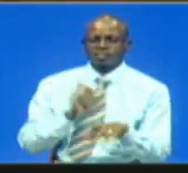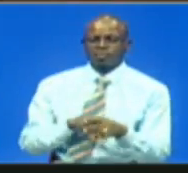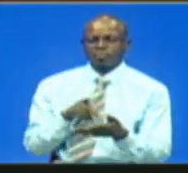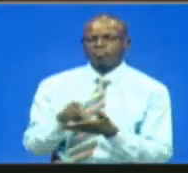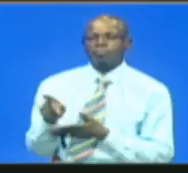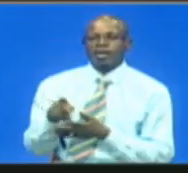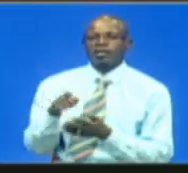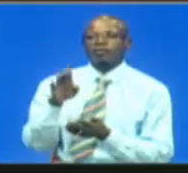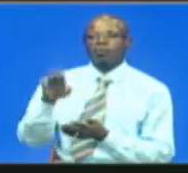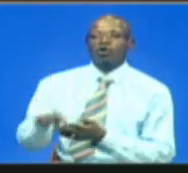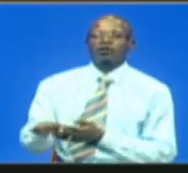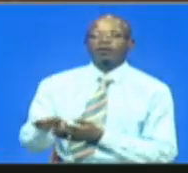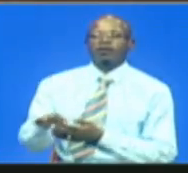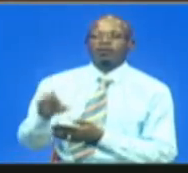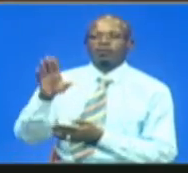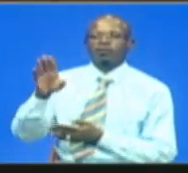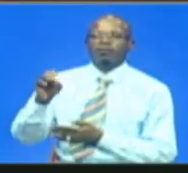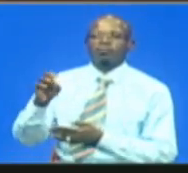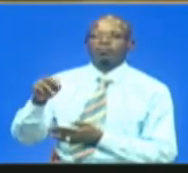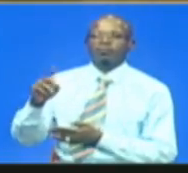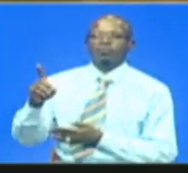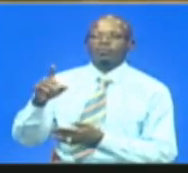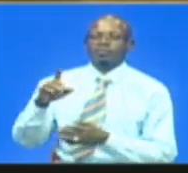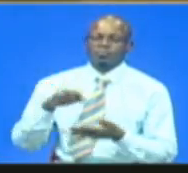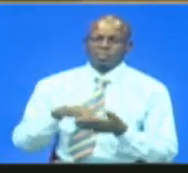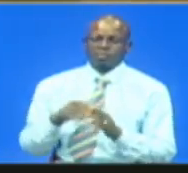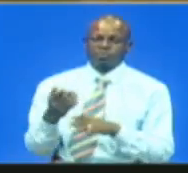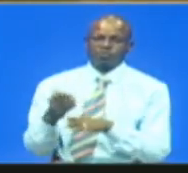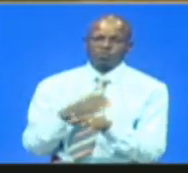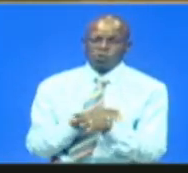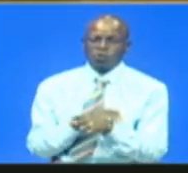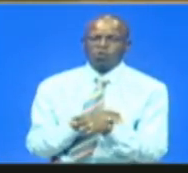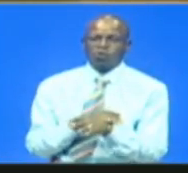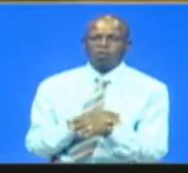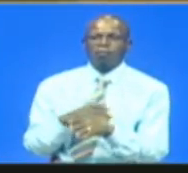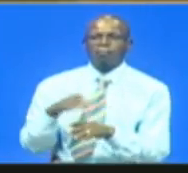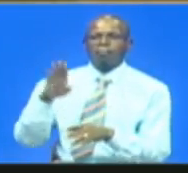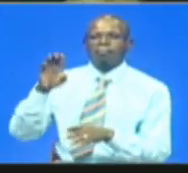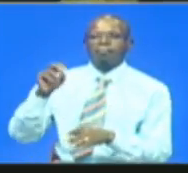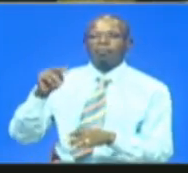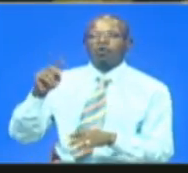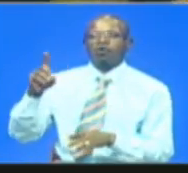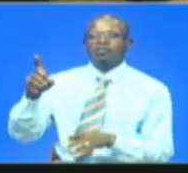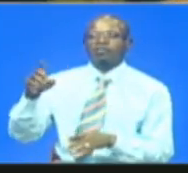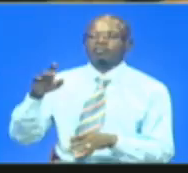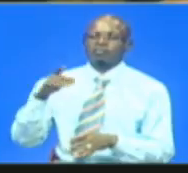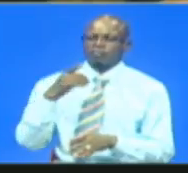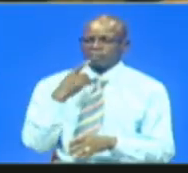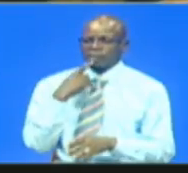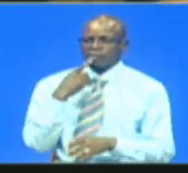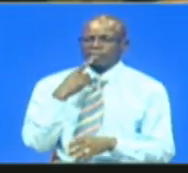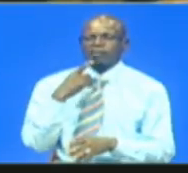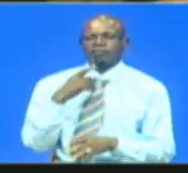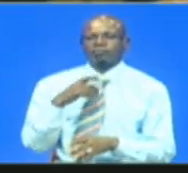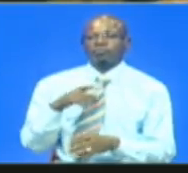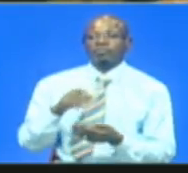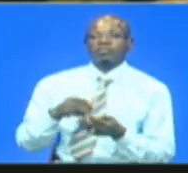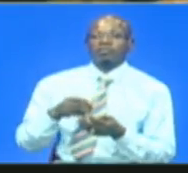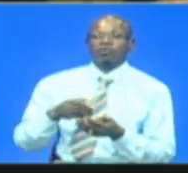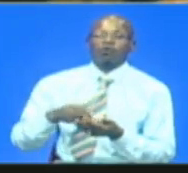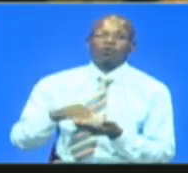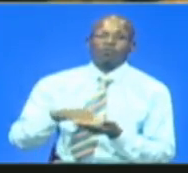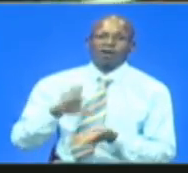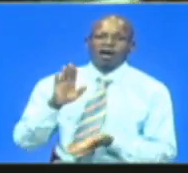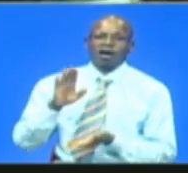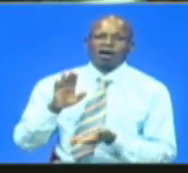opposing the trial court's ruling by Chief Magistrate Lawrence Mugambi, who had issued a 12 million shilling cash bail and a 30 million shilling